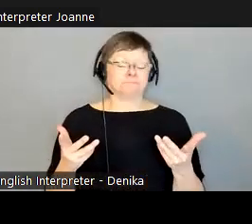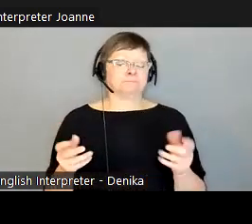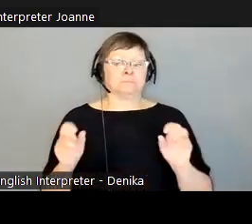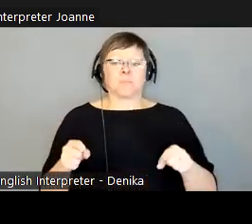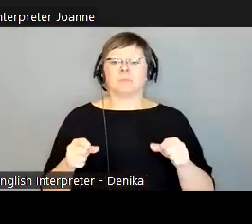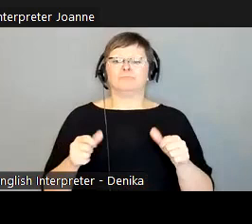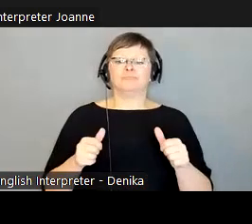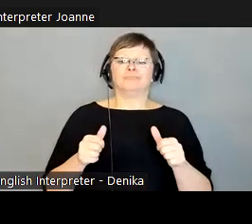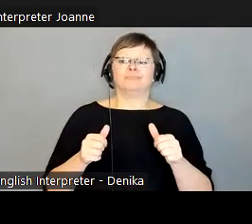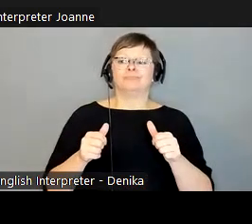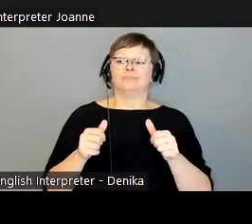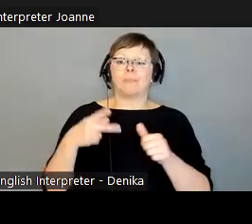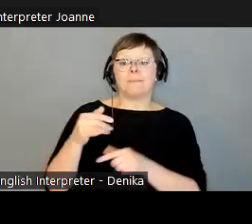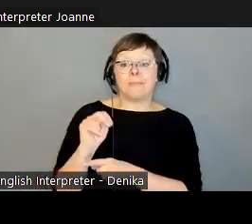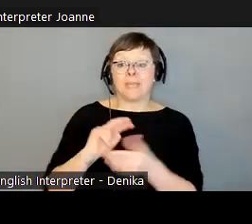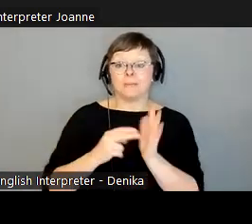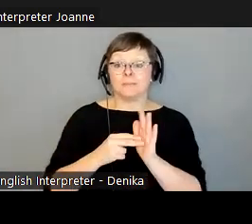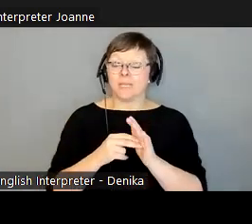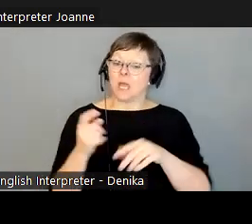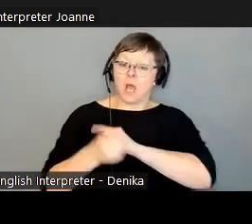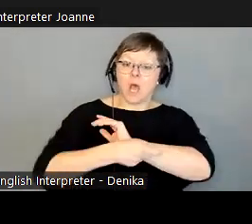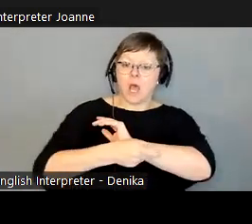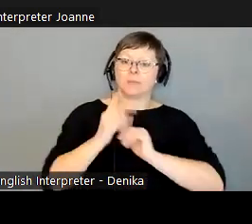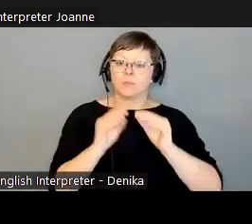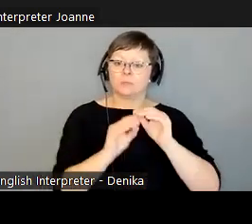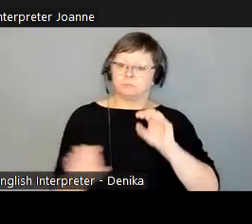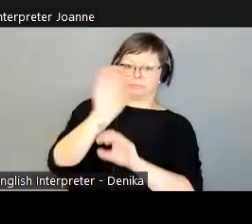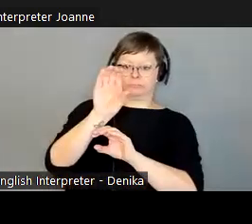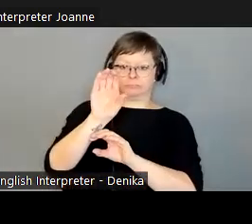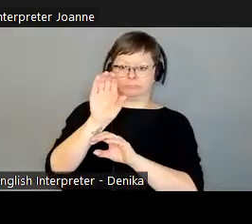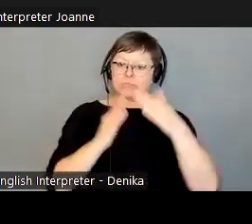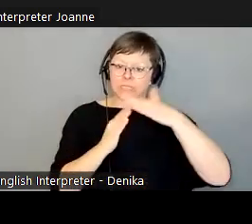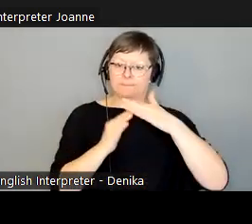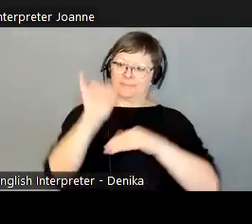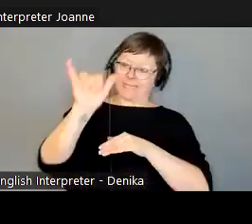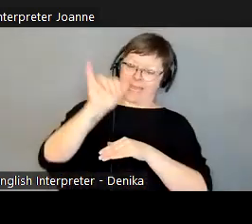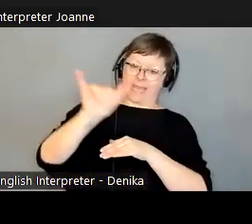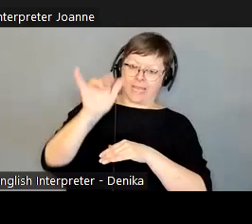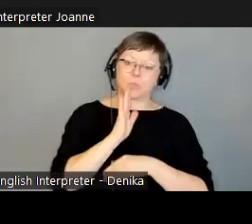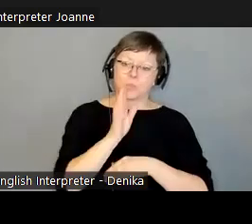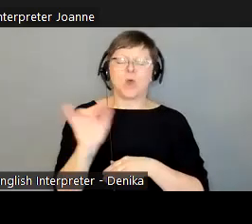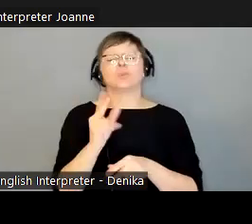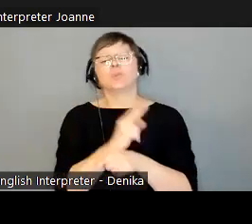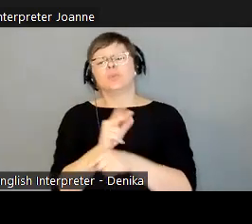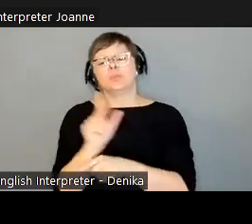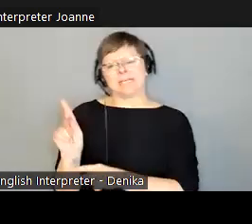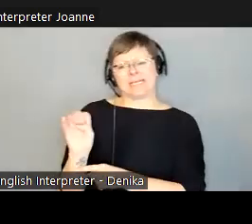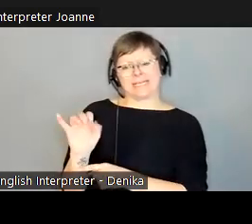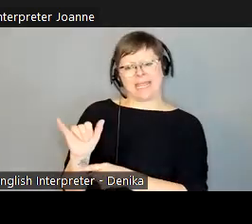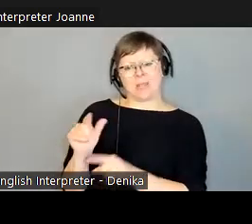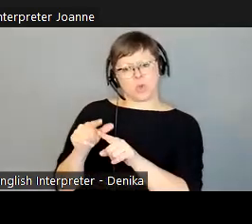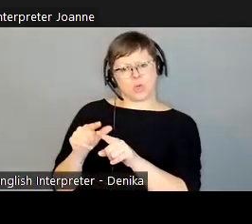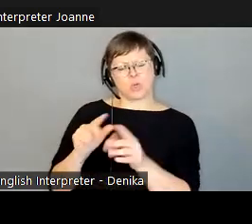different things to the top. And use keywords for your industry and sort of